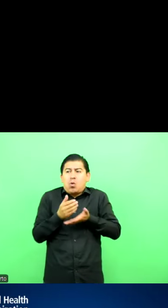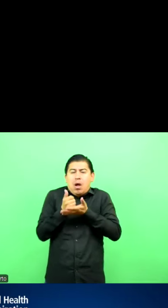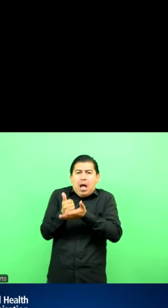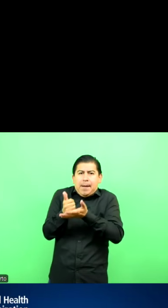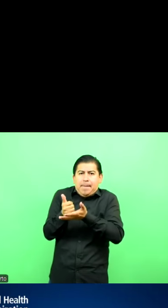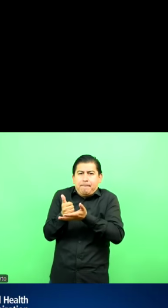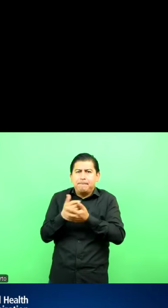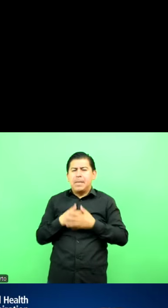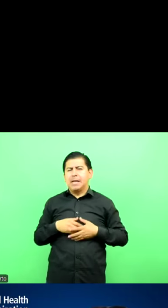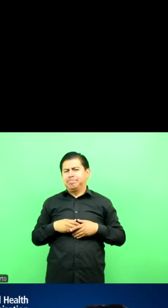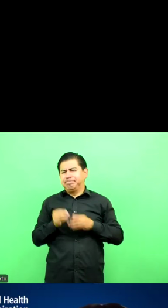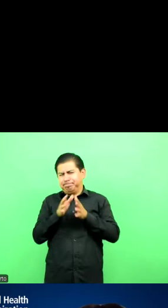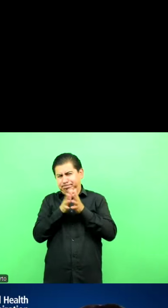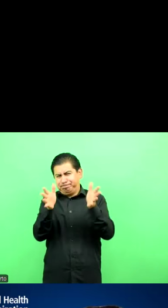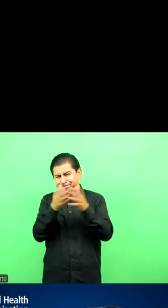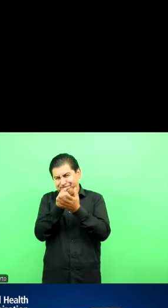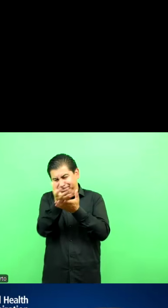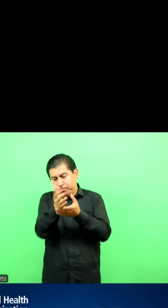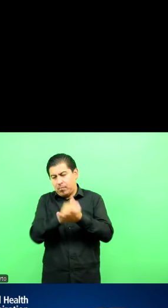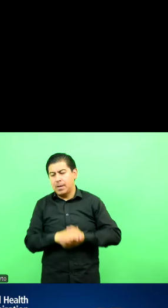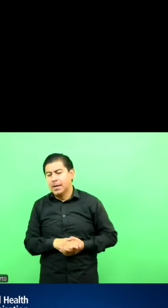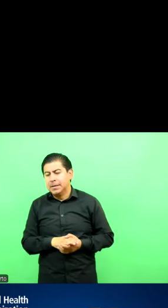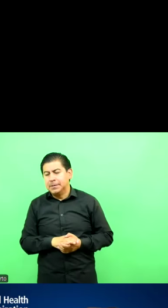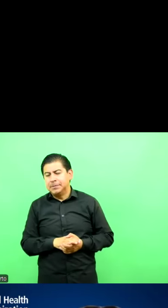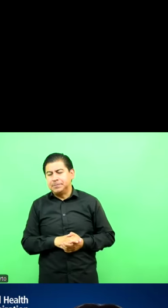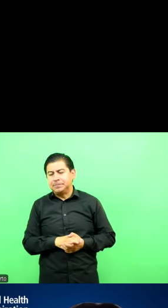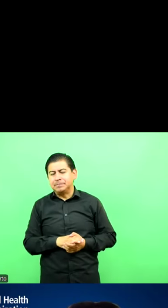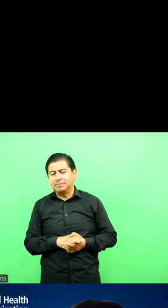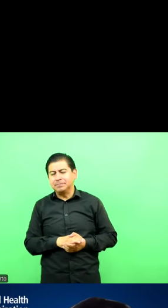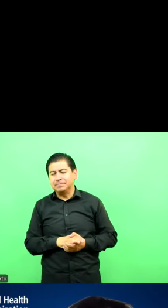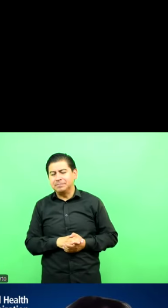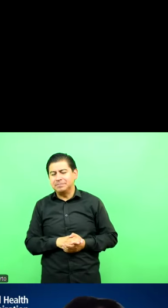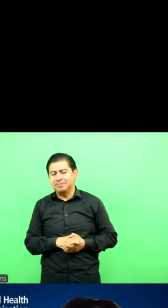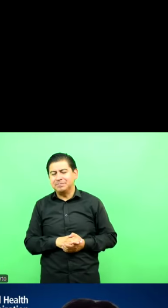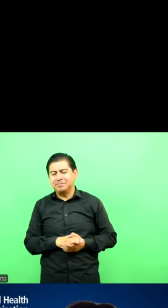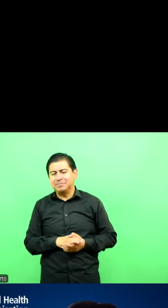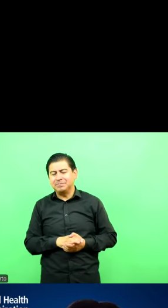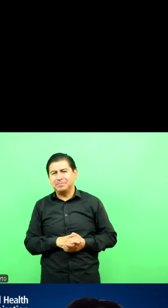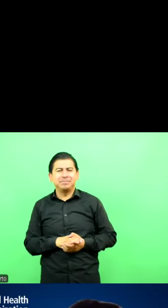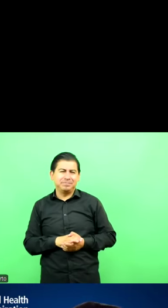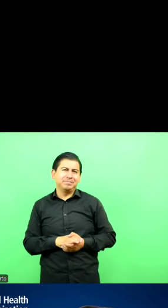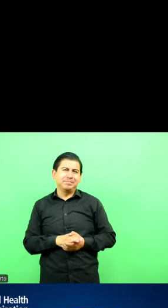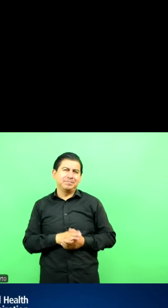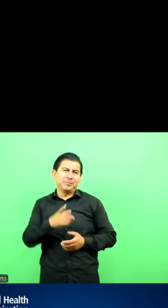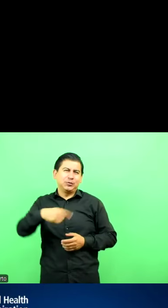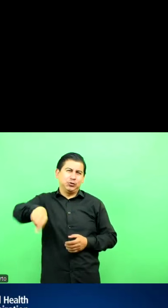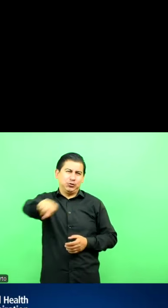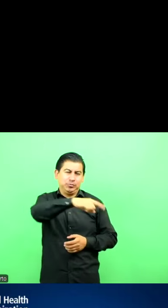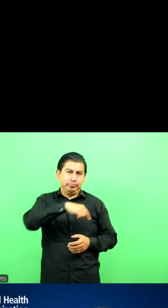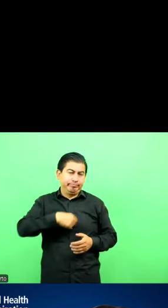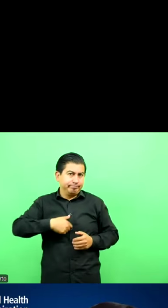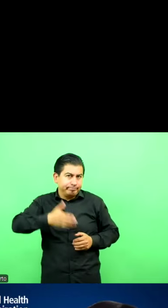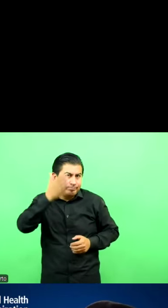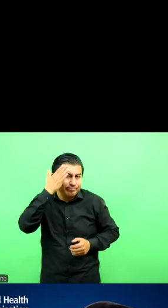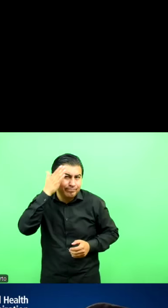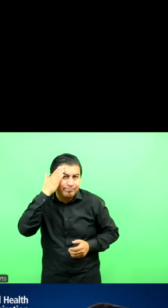that all the charters of the UN and all the United Nations and WHO and a lot of